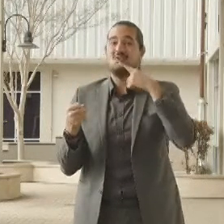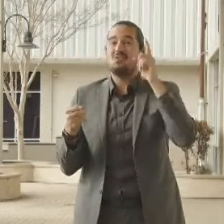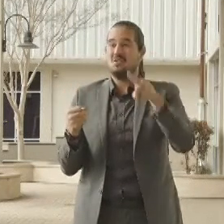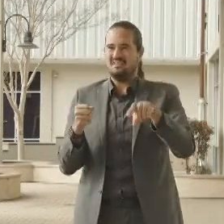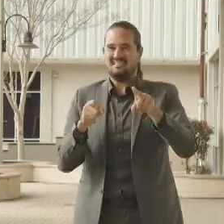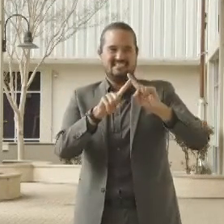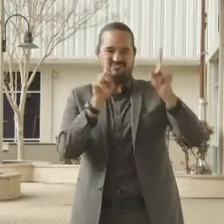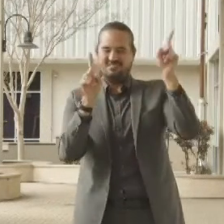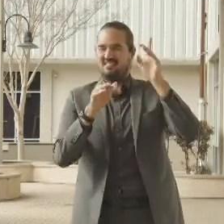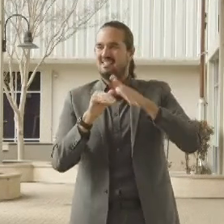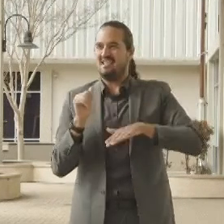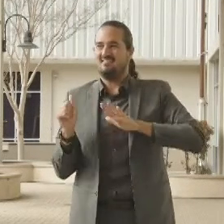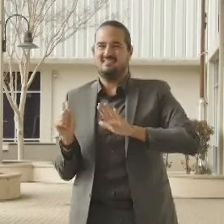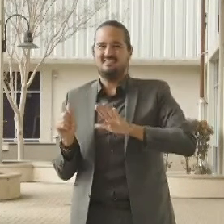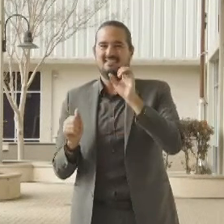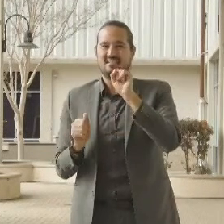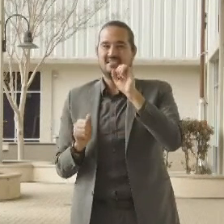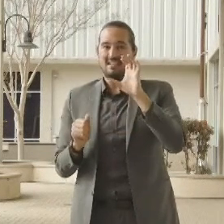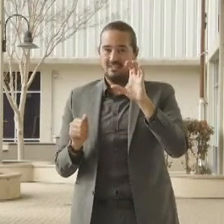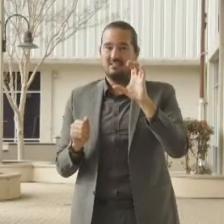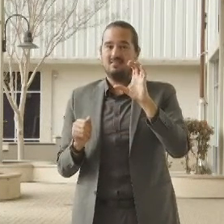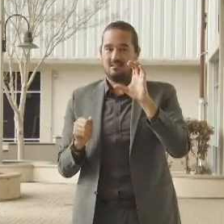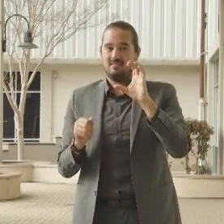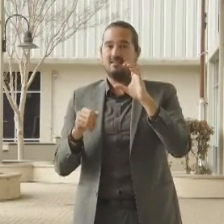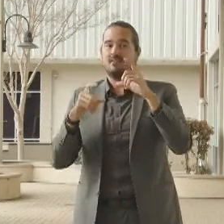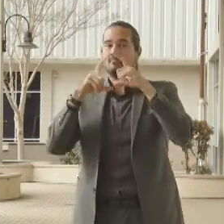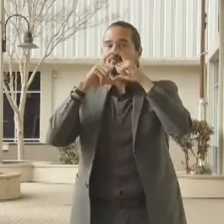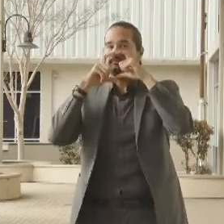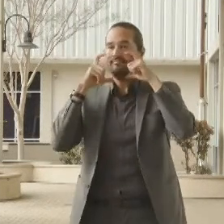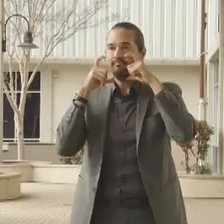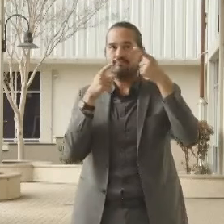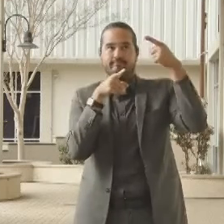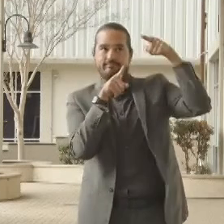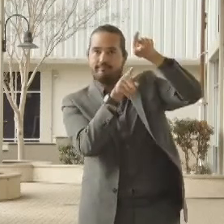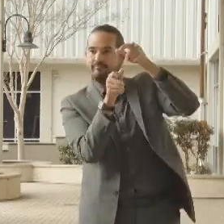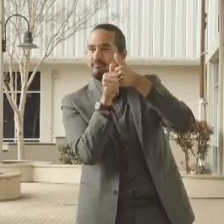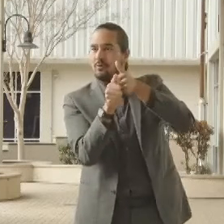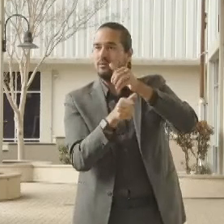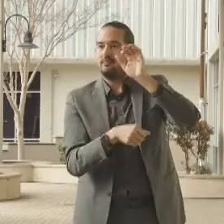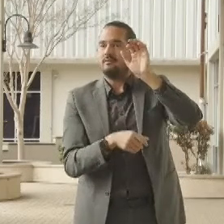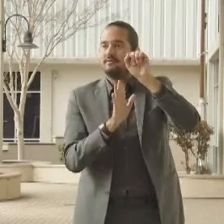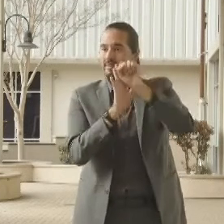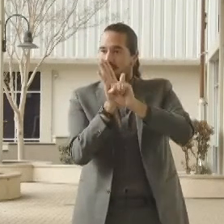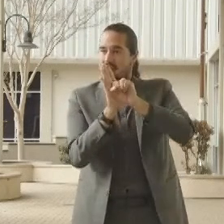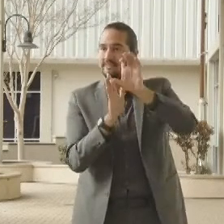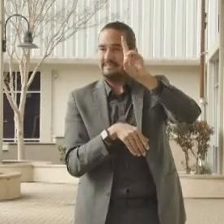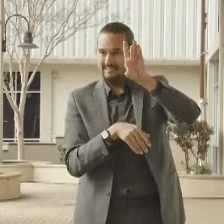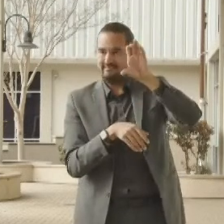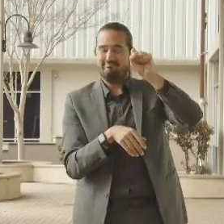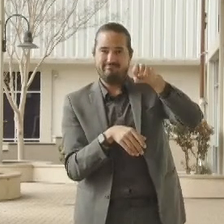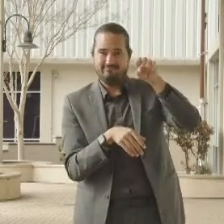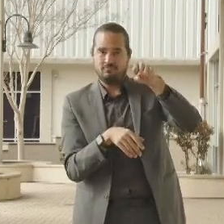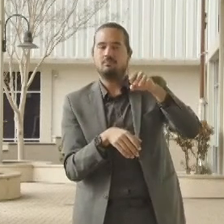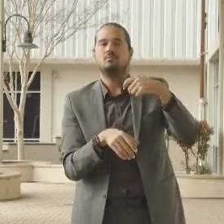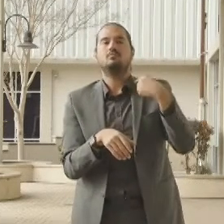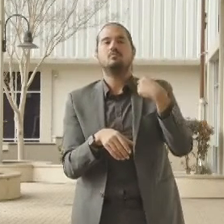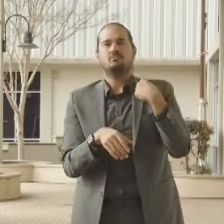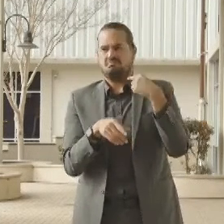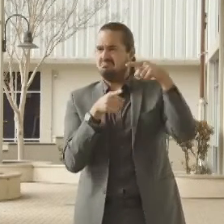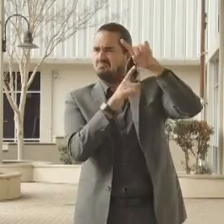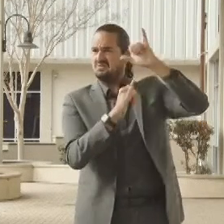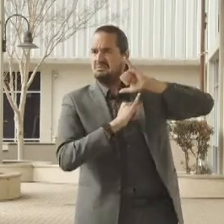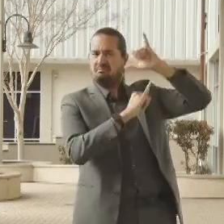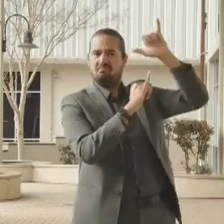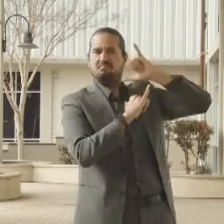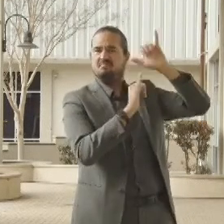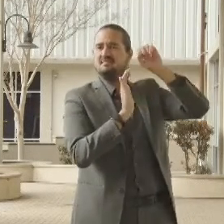masking is aligned, and I think that's about it. So at the moment, we are pretty aligned. Yeah. KPIX for final question,